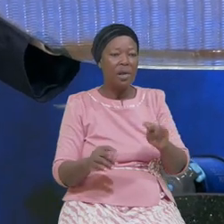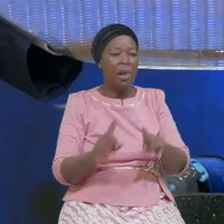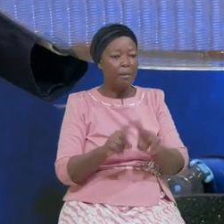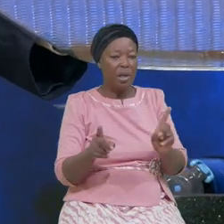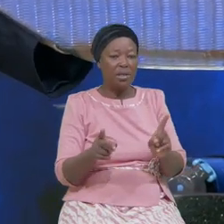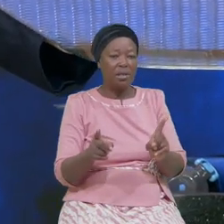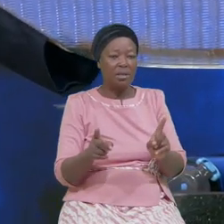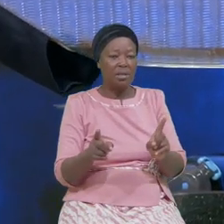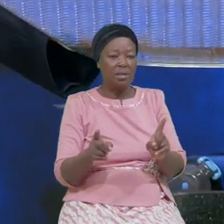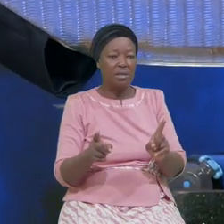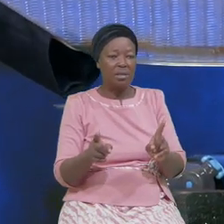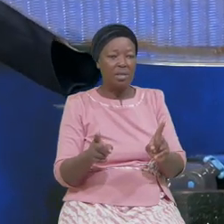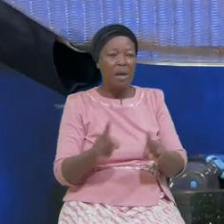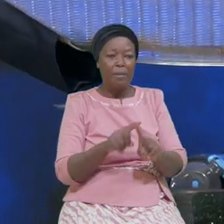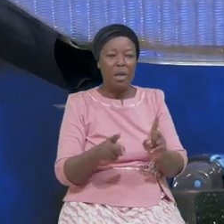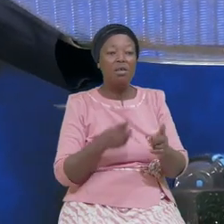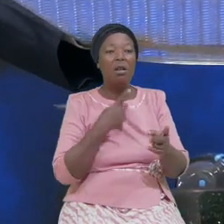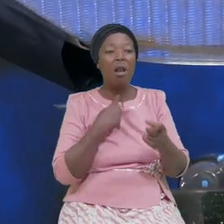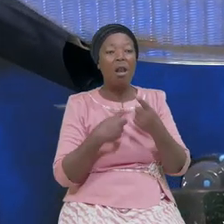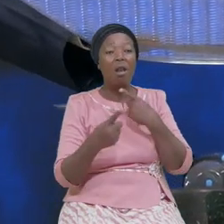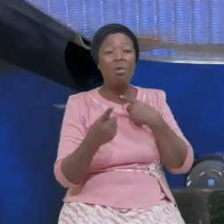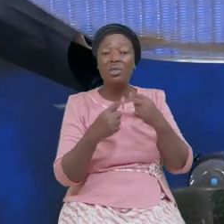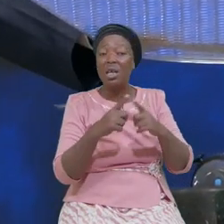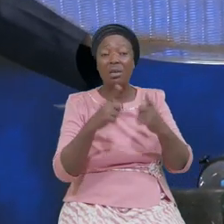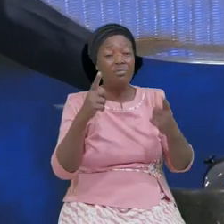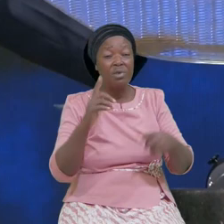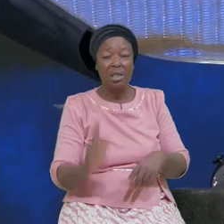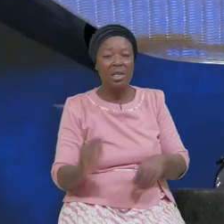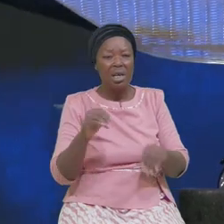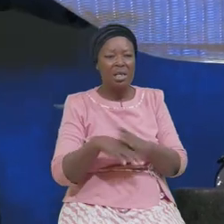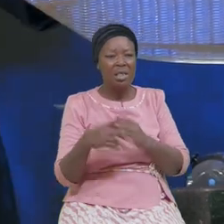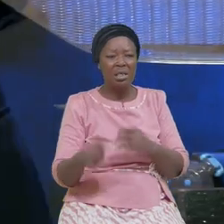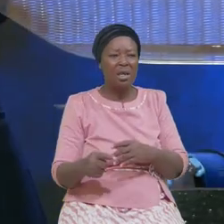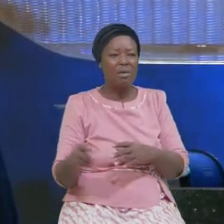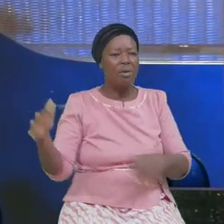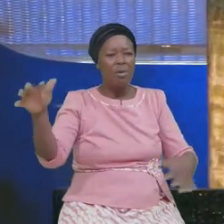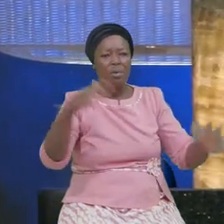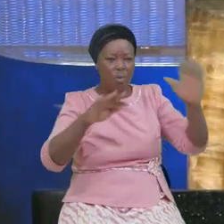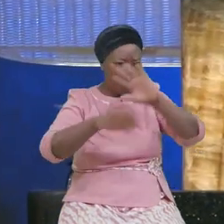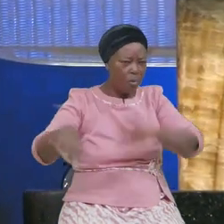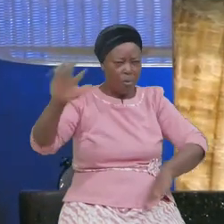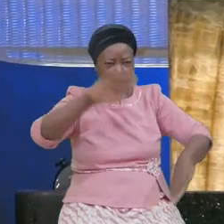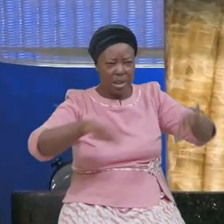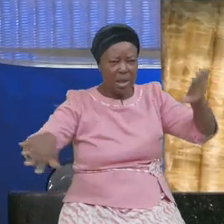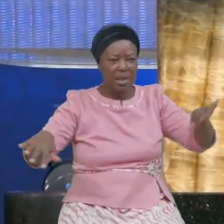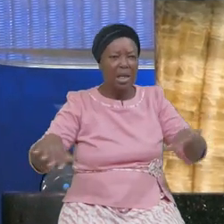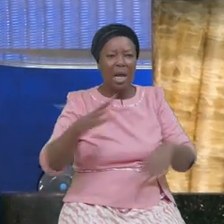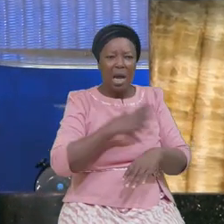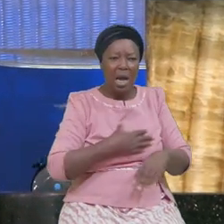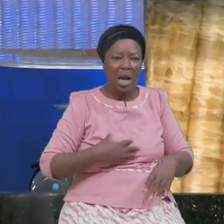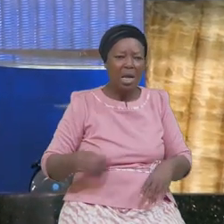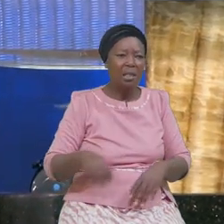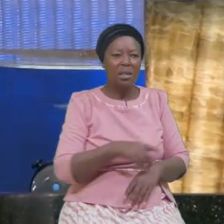but they lusted exceedingly in the wilderness, and they tempted